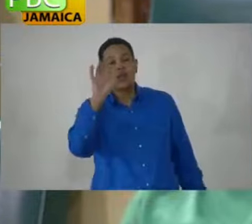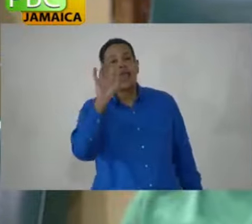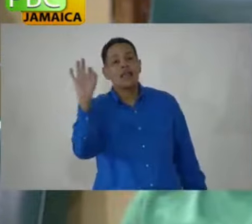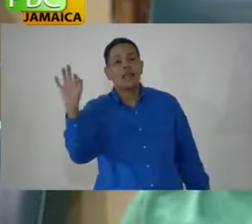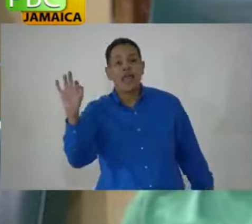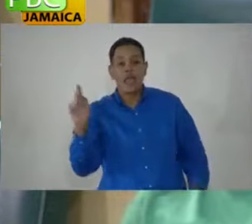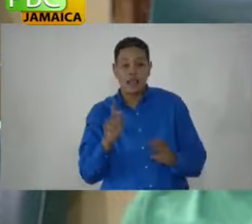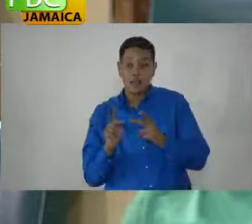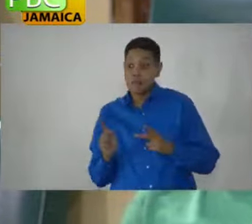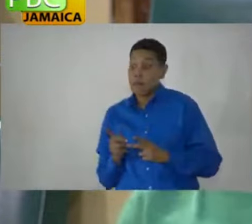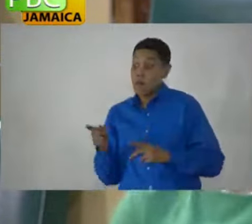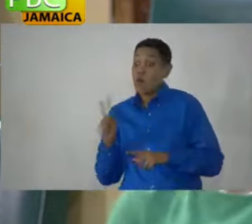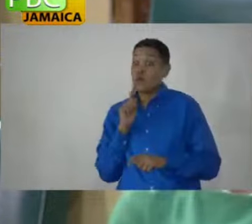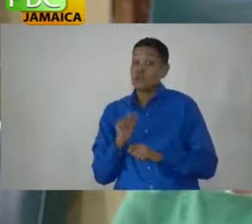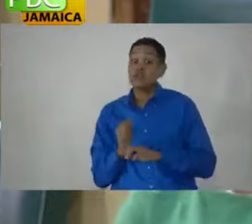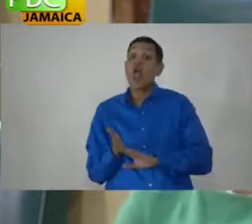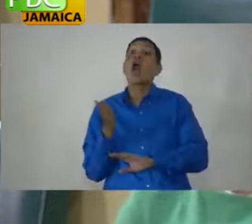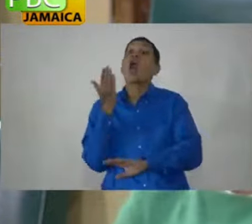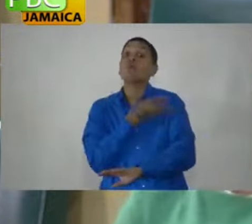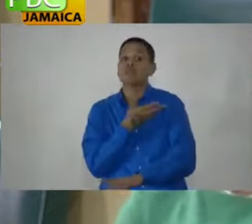299 posts were upgraded.